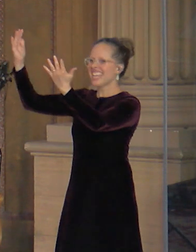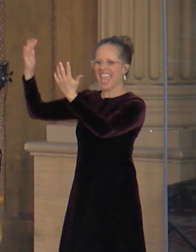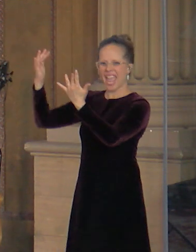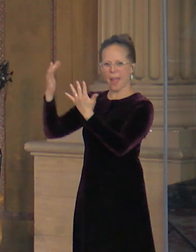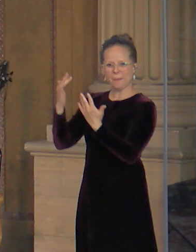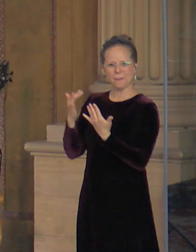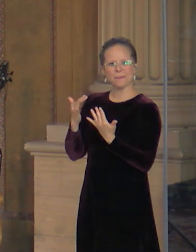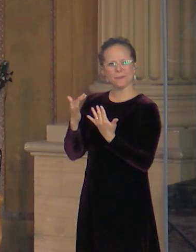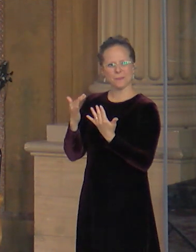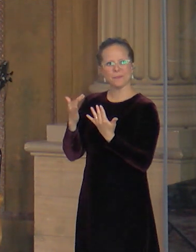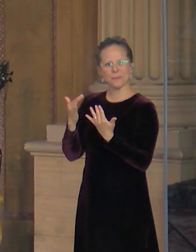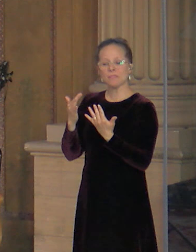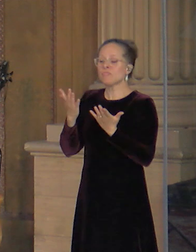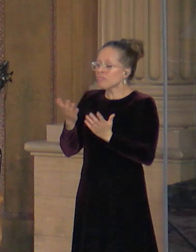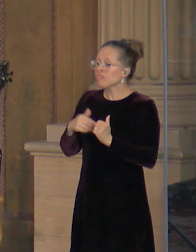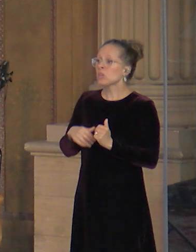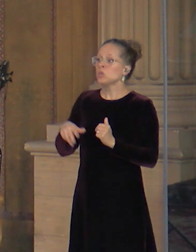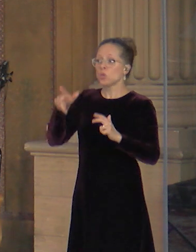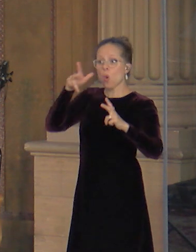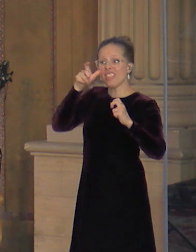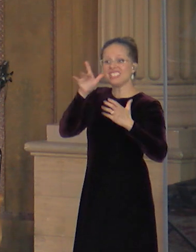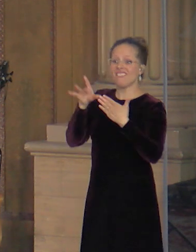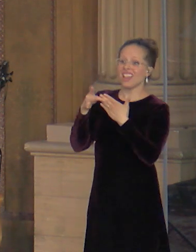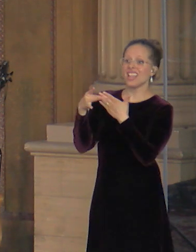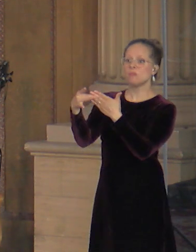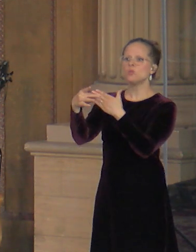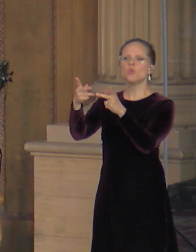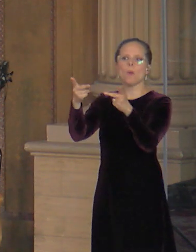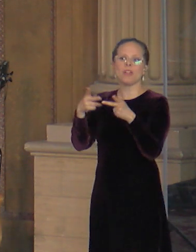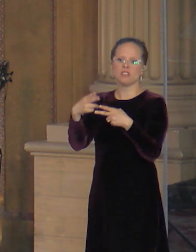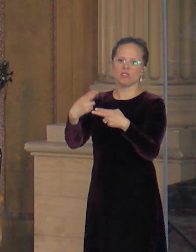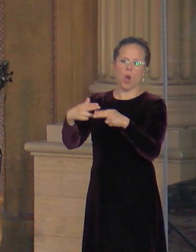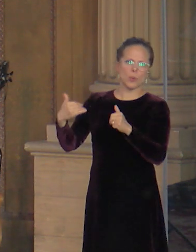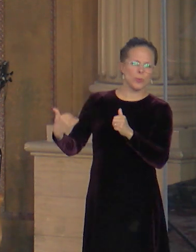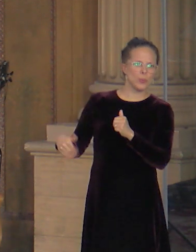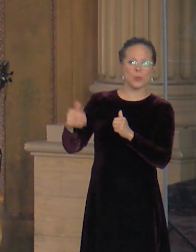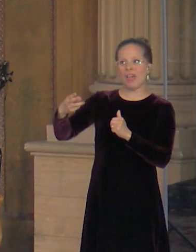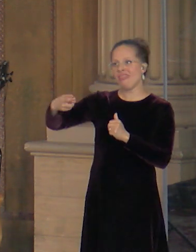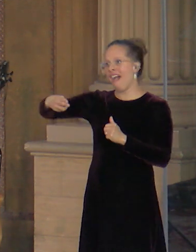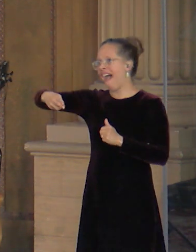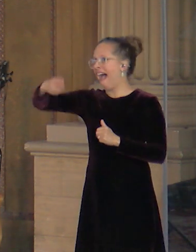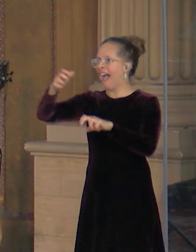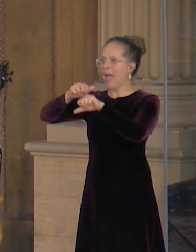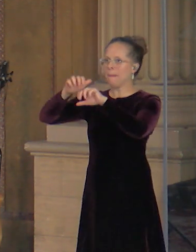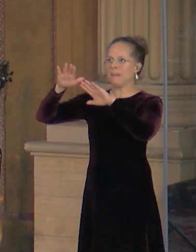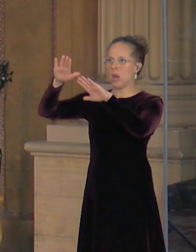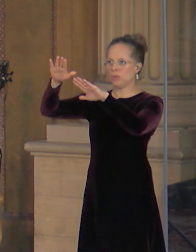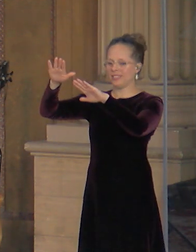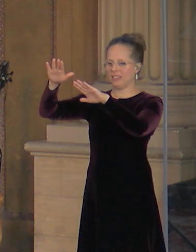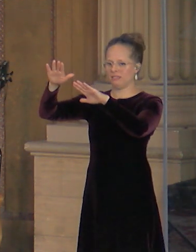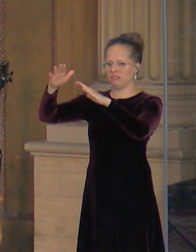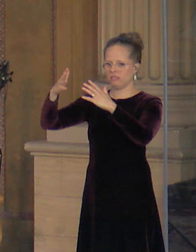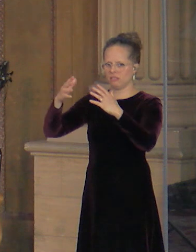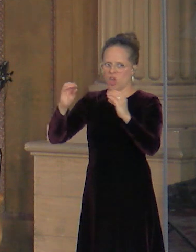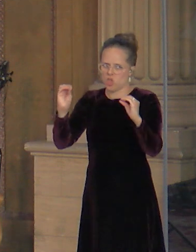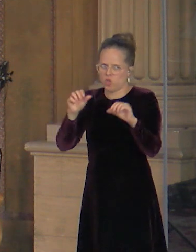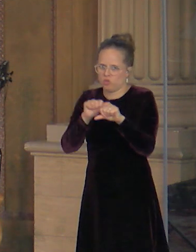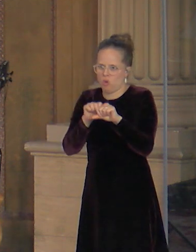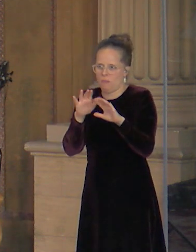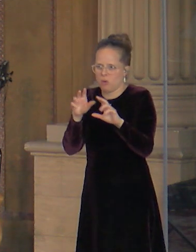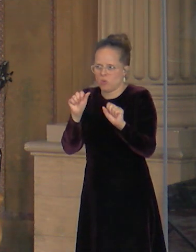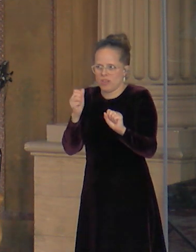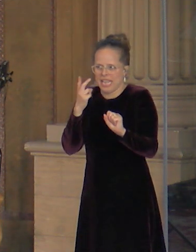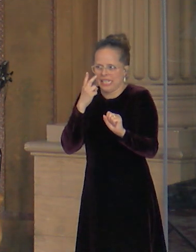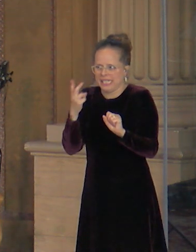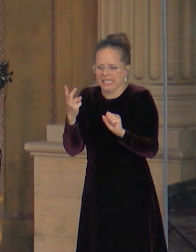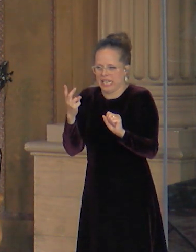so the devil takes him up to a place that Matthew calls a very high mountain but there's not a mountain peak anywhere where you can see all the kingdoms of the world so there must be